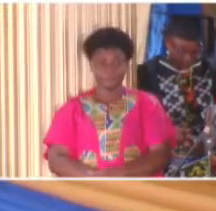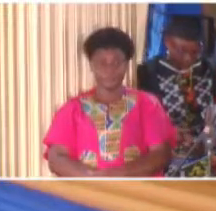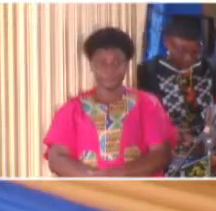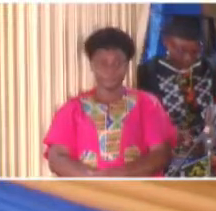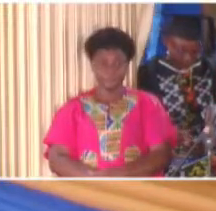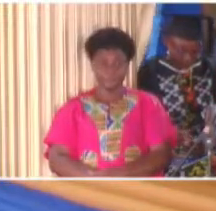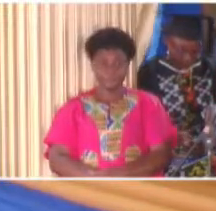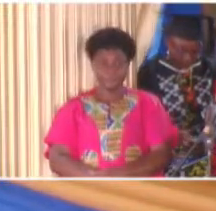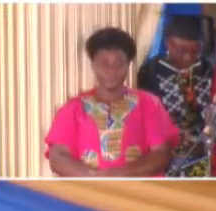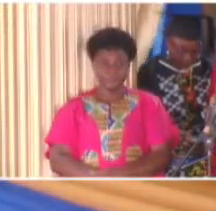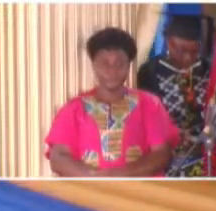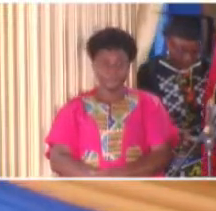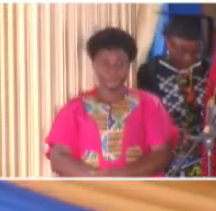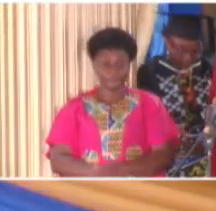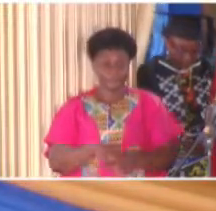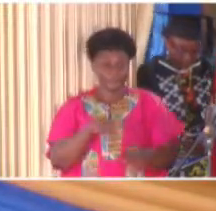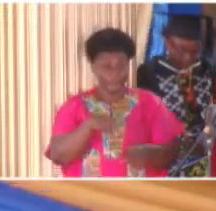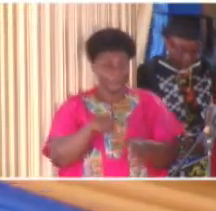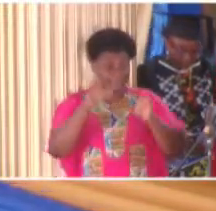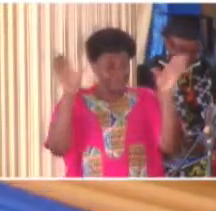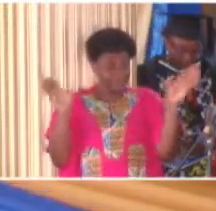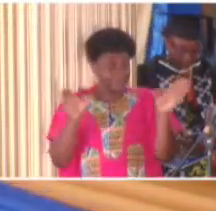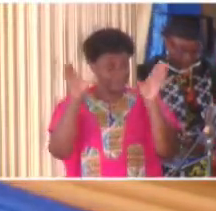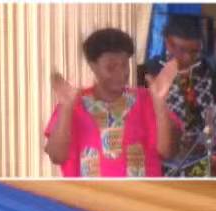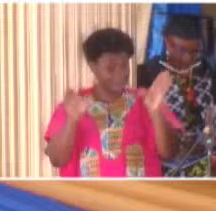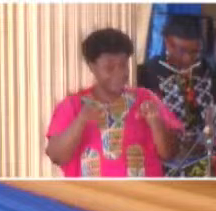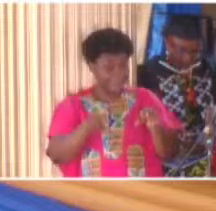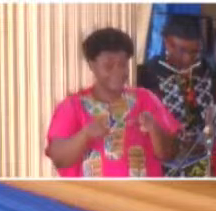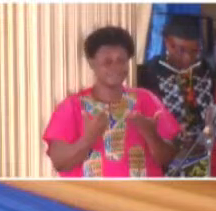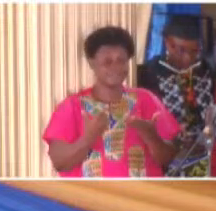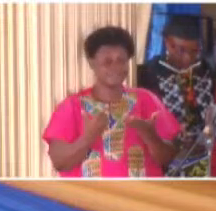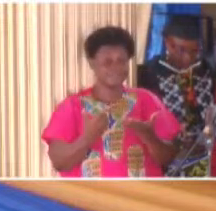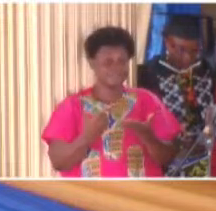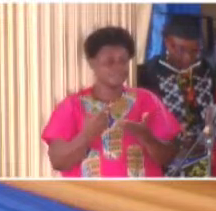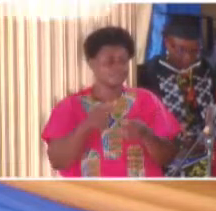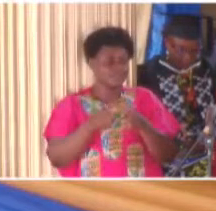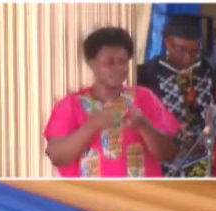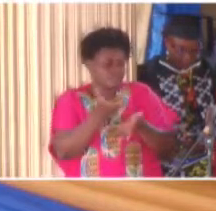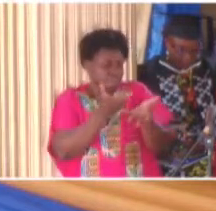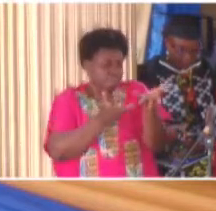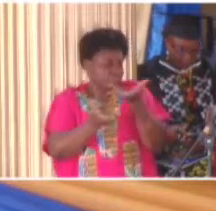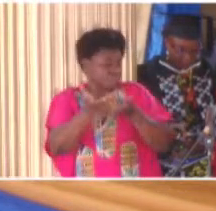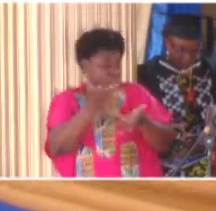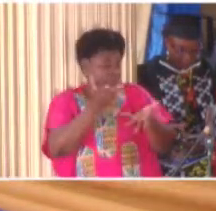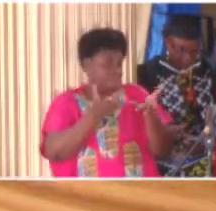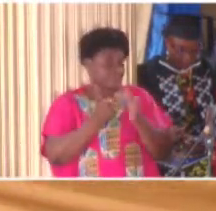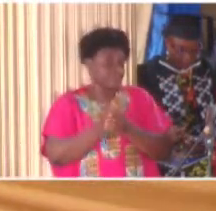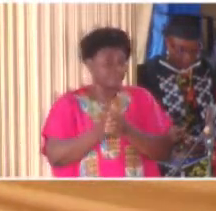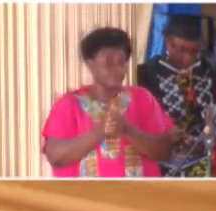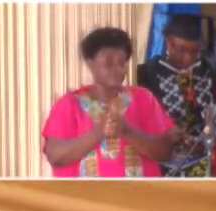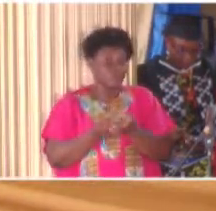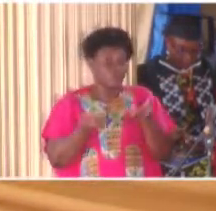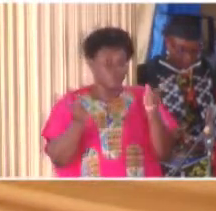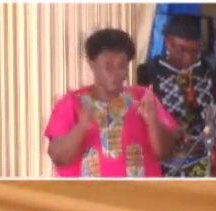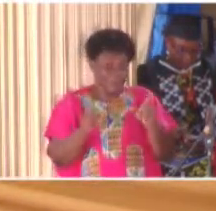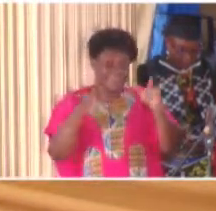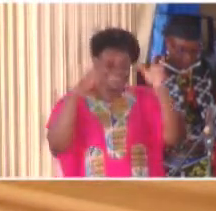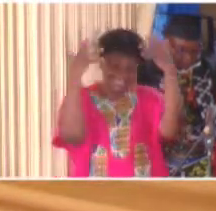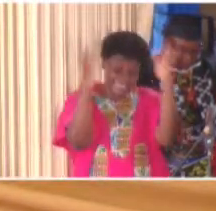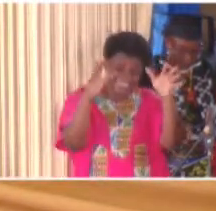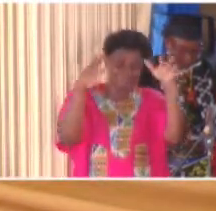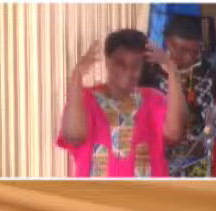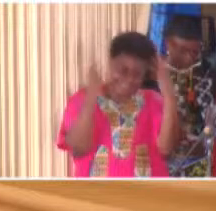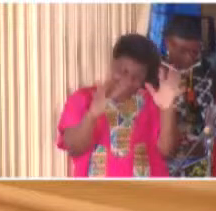Please, I expect this ceremony to be interactive, and so when you have to clap, you must